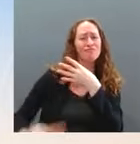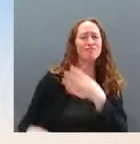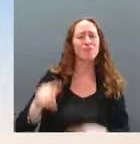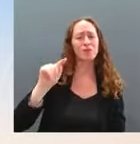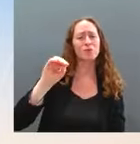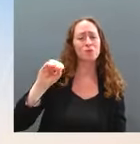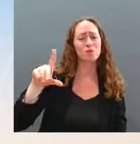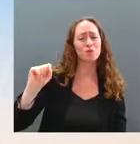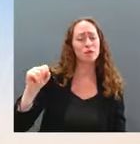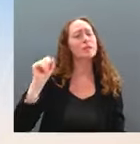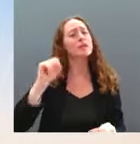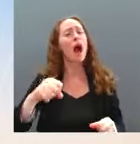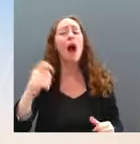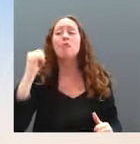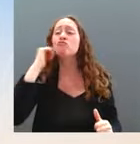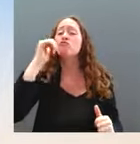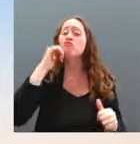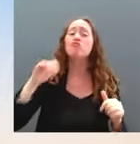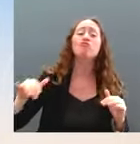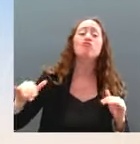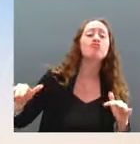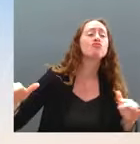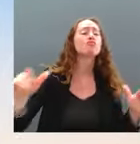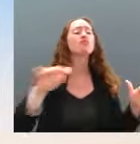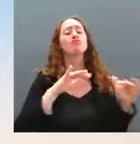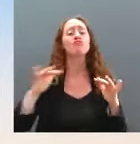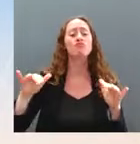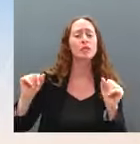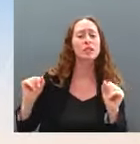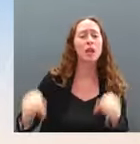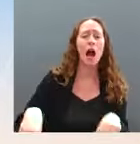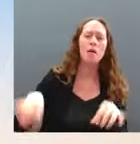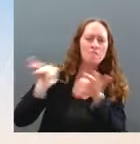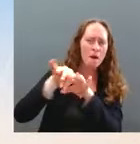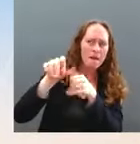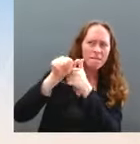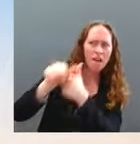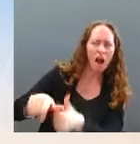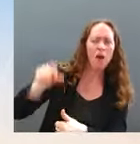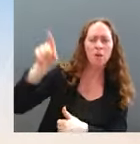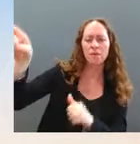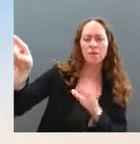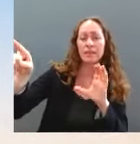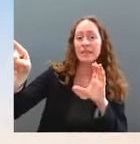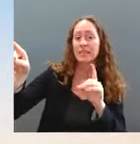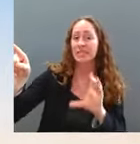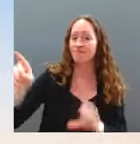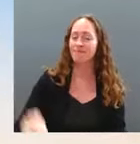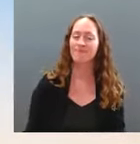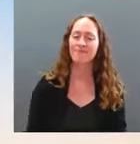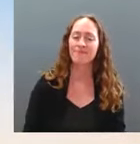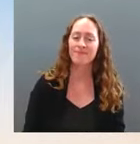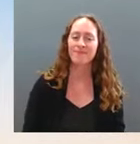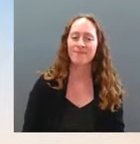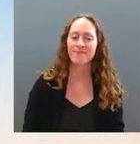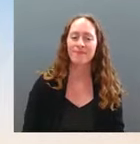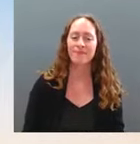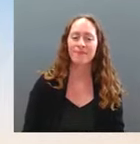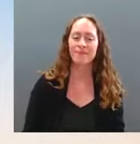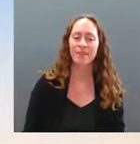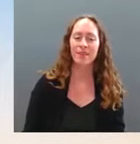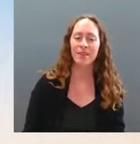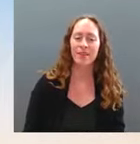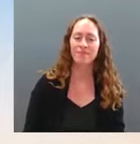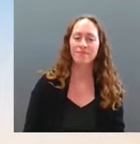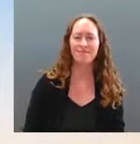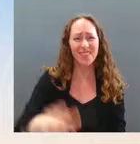recommend. Given the fact that there has been this uptick among, you know, people who have been following CDC guidelines, are there plans to